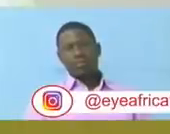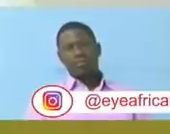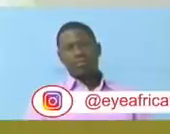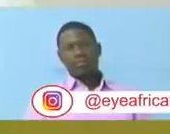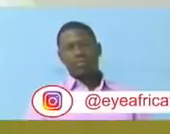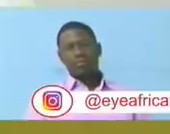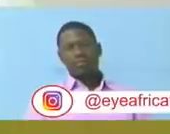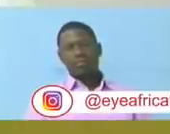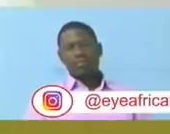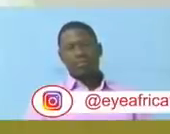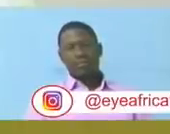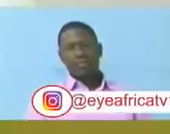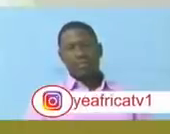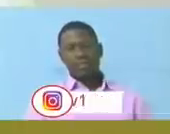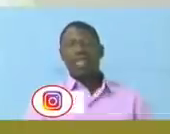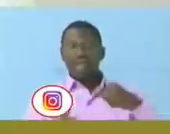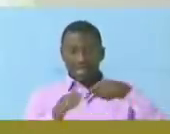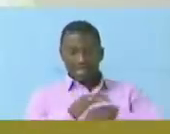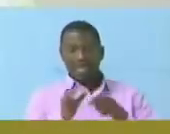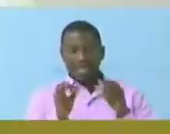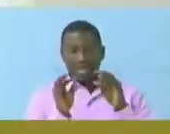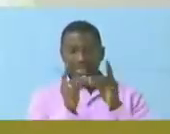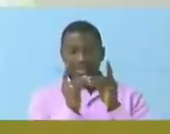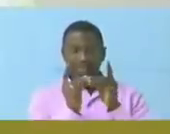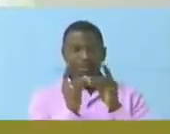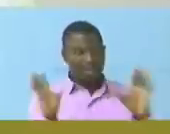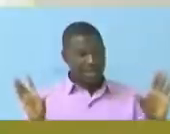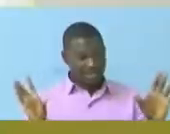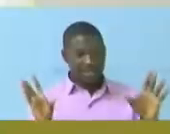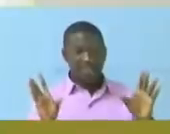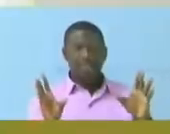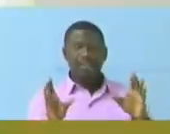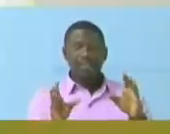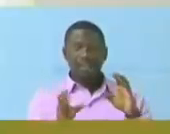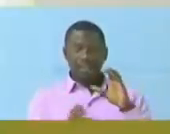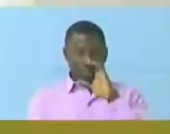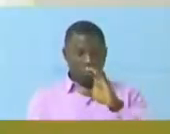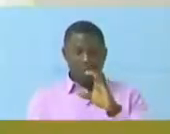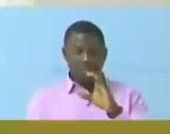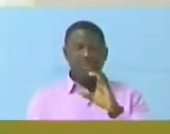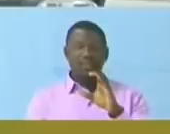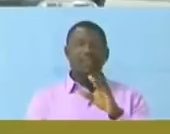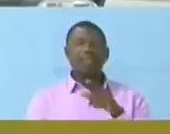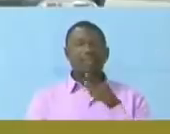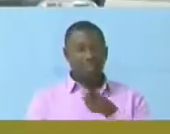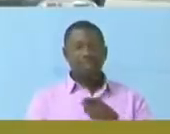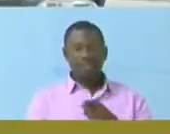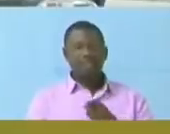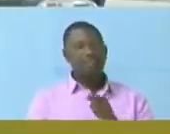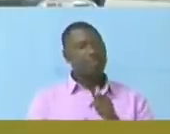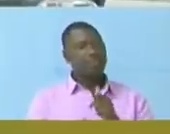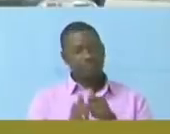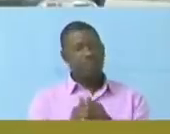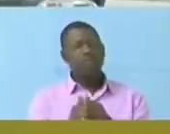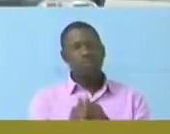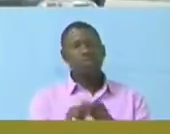in a democracy, this is what ought to have happened. Democracy, I cannot remember exactly the facts of